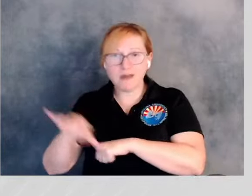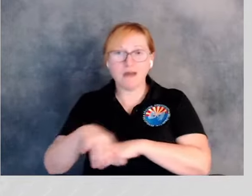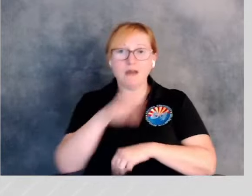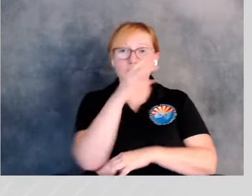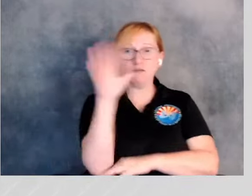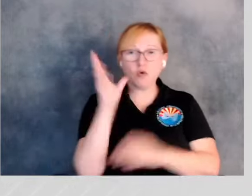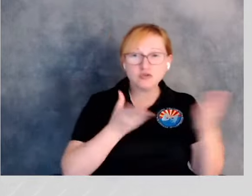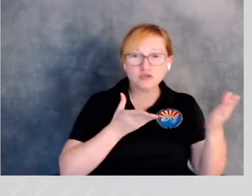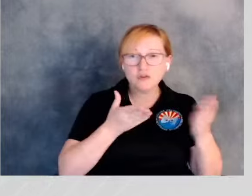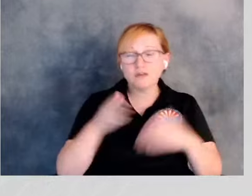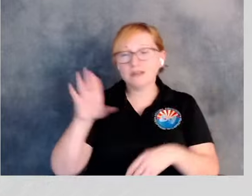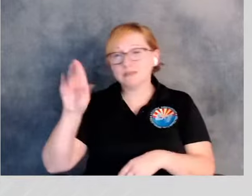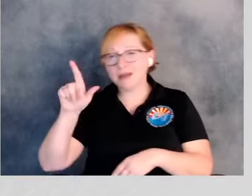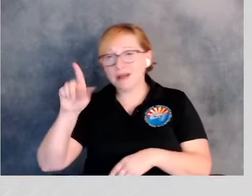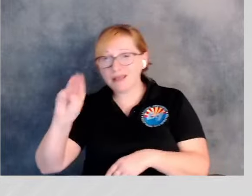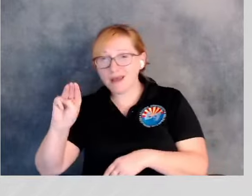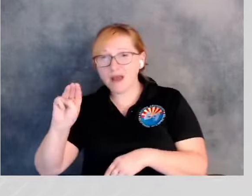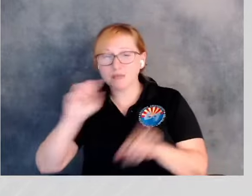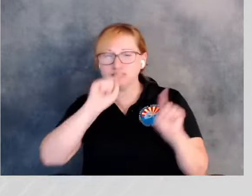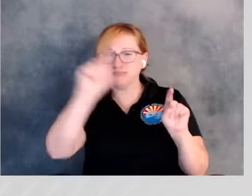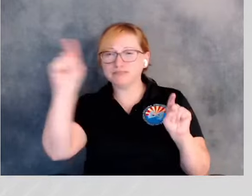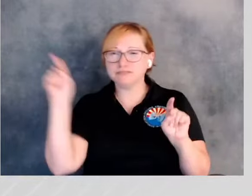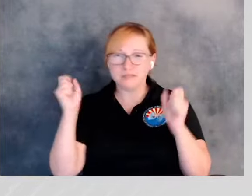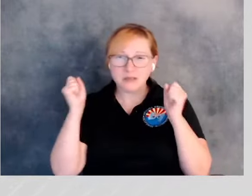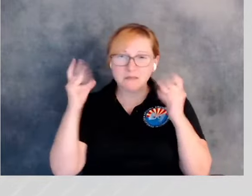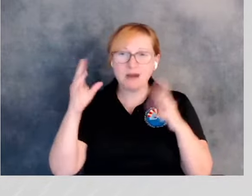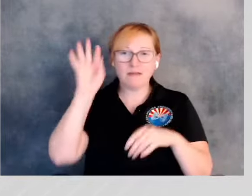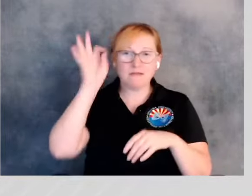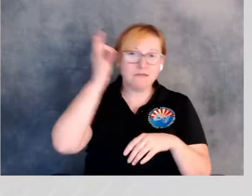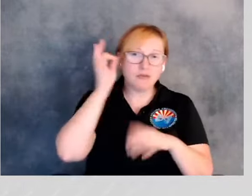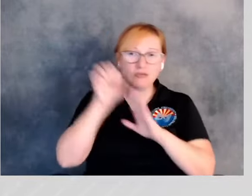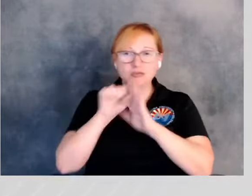of other state agencies as well.